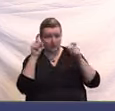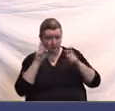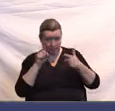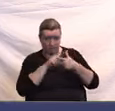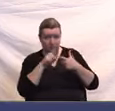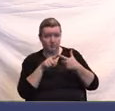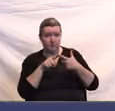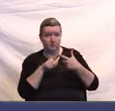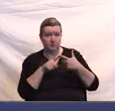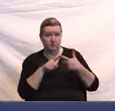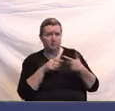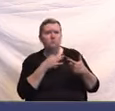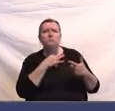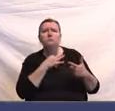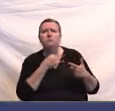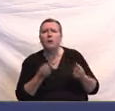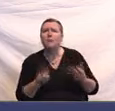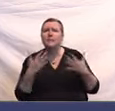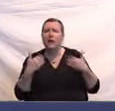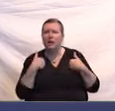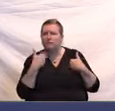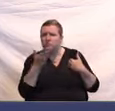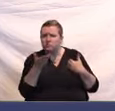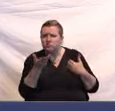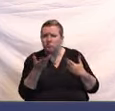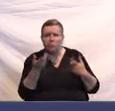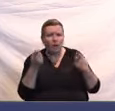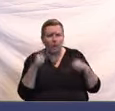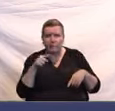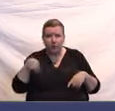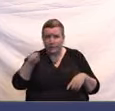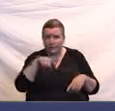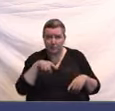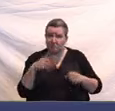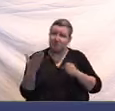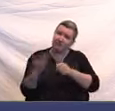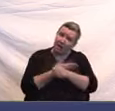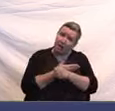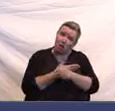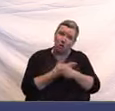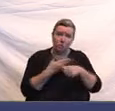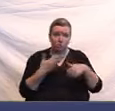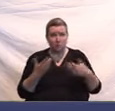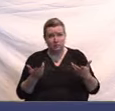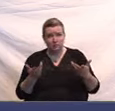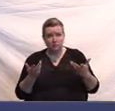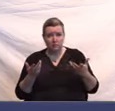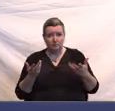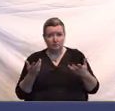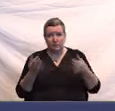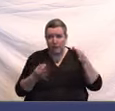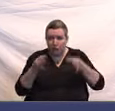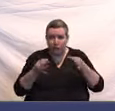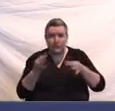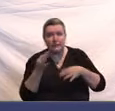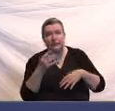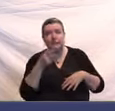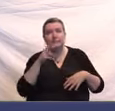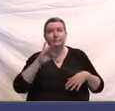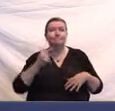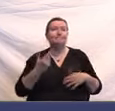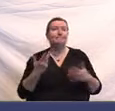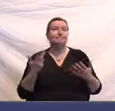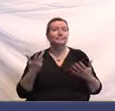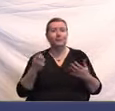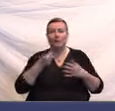many of them are there, do we know? And what happens to them? Do they get fired, or is there a hearing, or do they get put in a room where